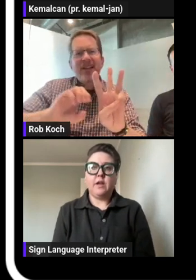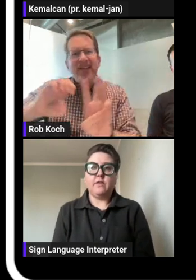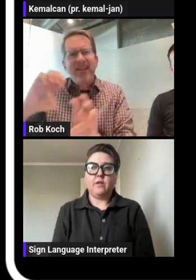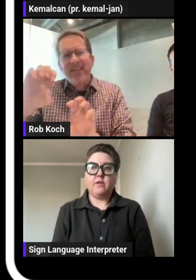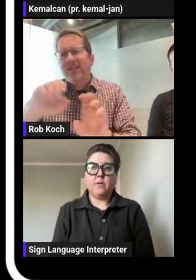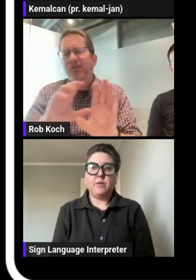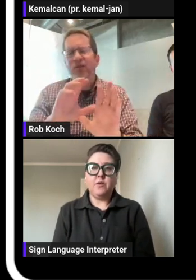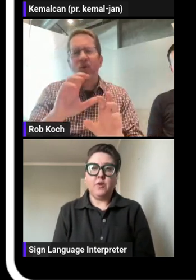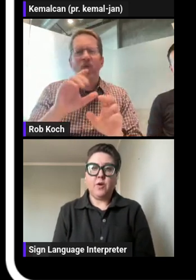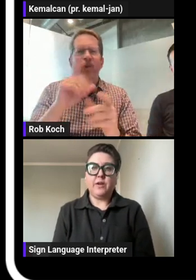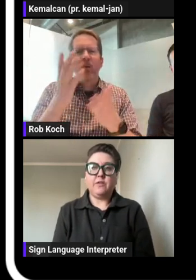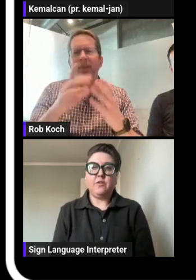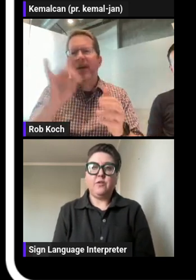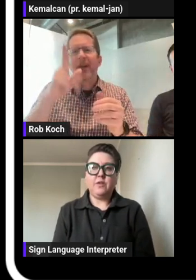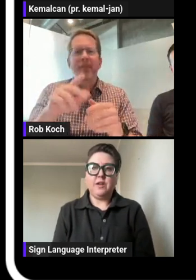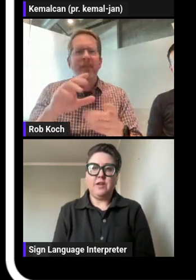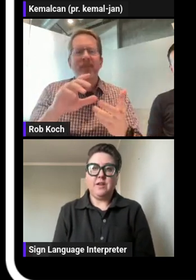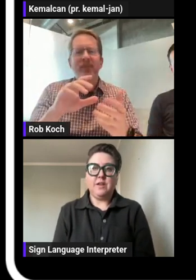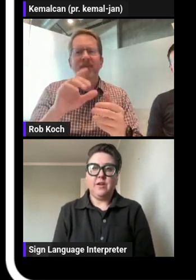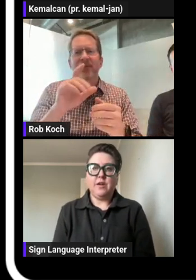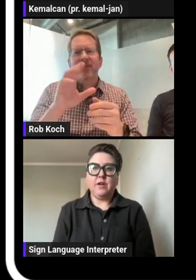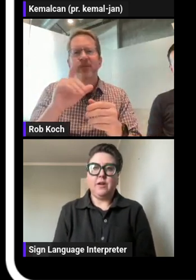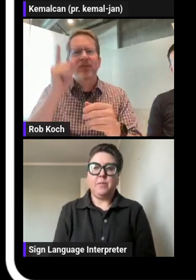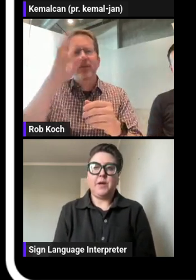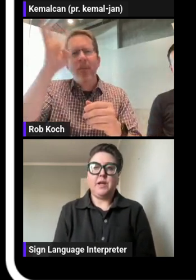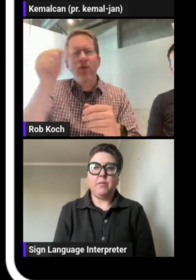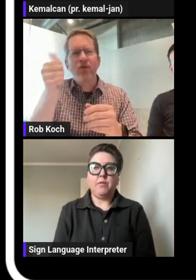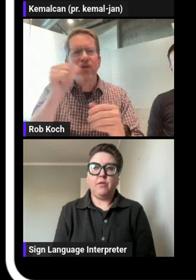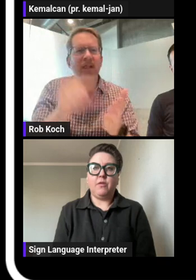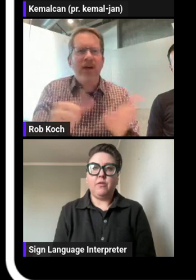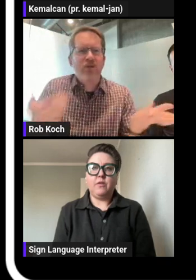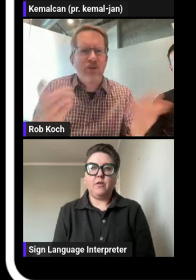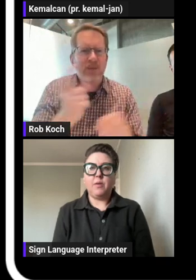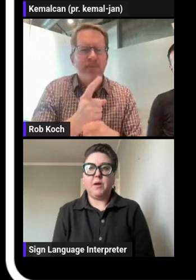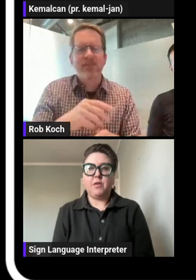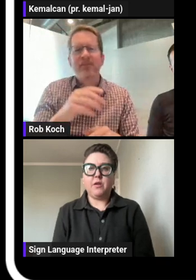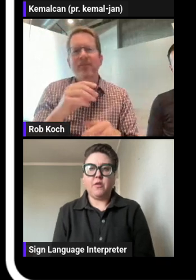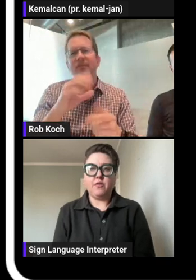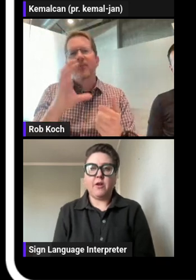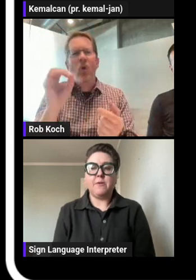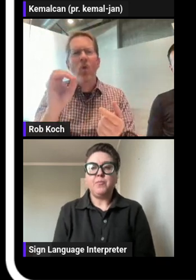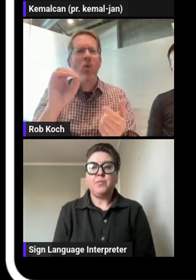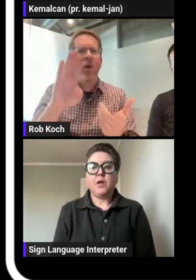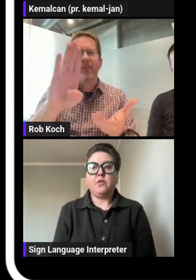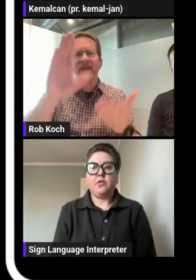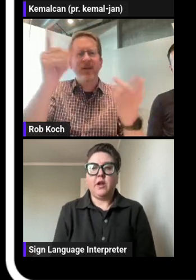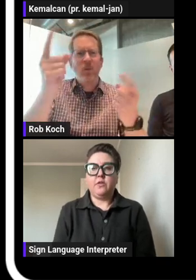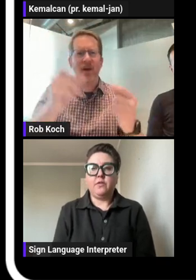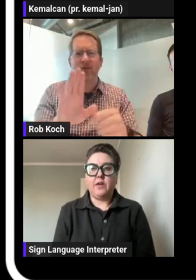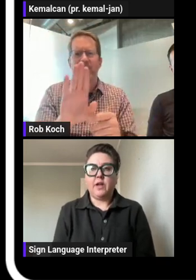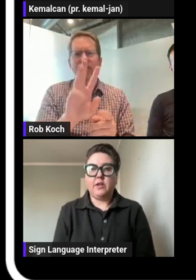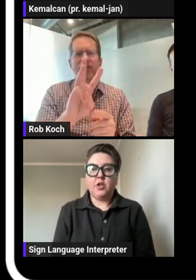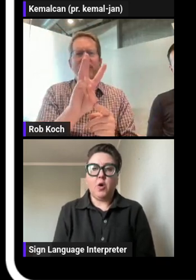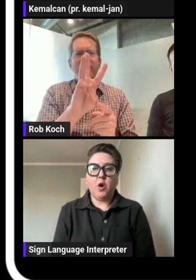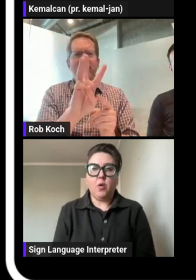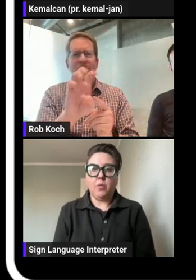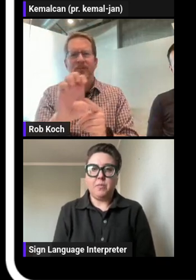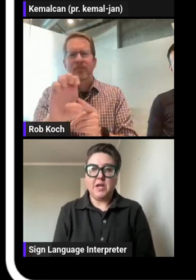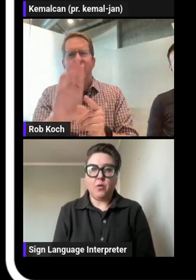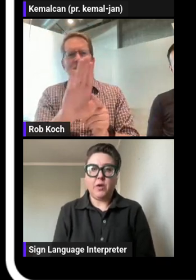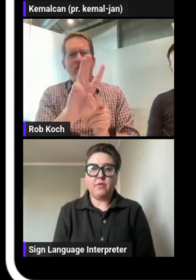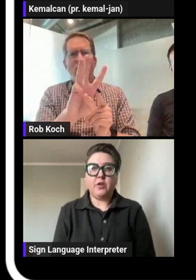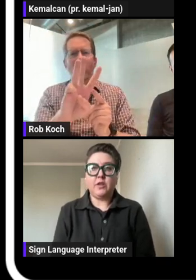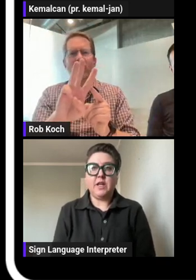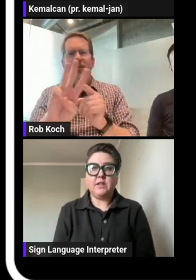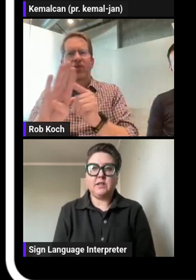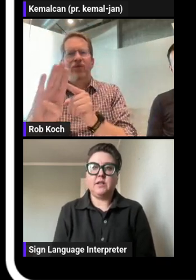yet. And so W going to the E and picking up coming up with another letter. It's trying to find that, O or